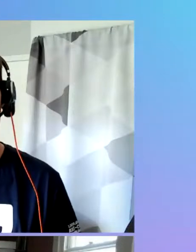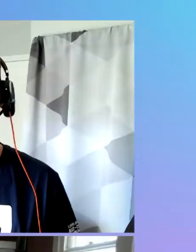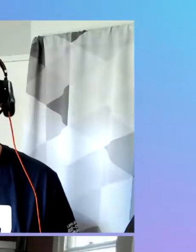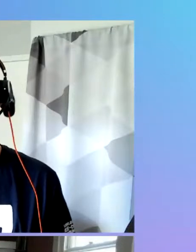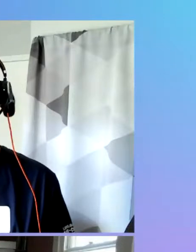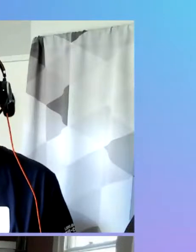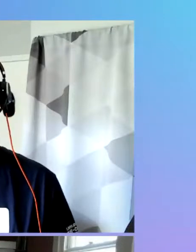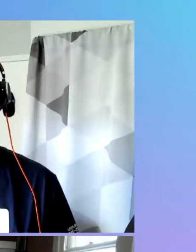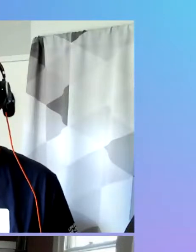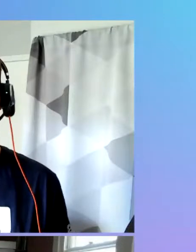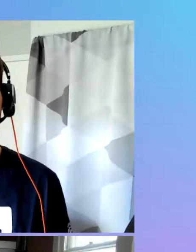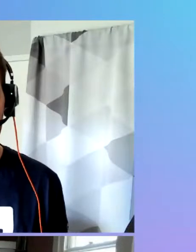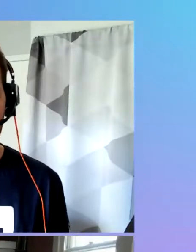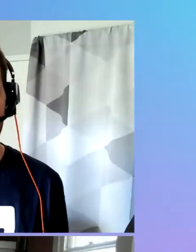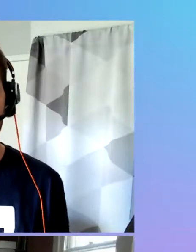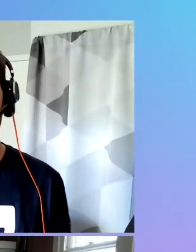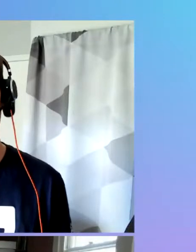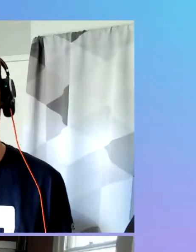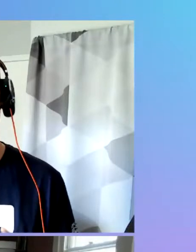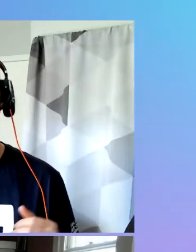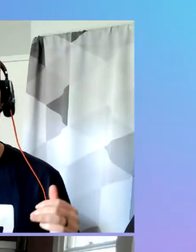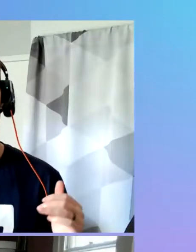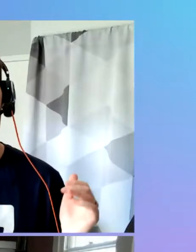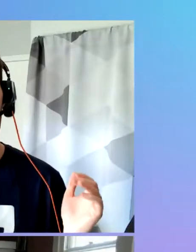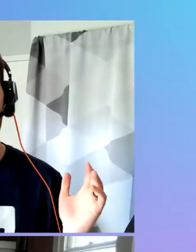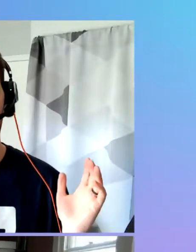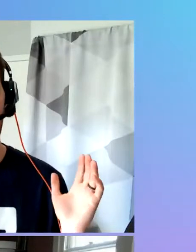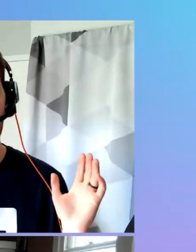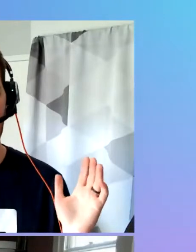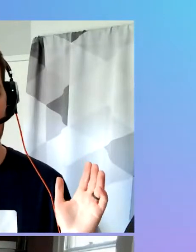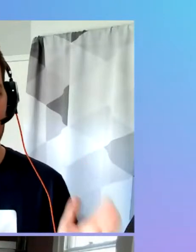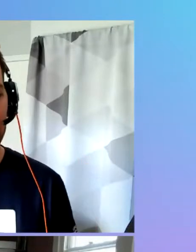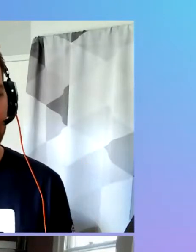both Sam and Paul and everyone else attending. I hope you all have a great day.